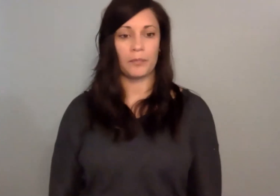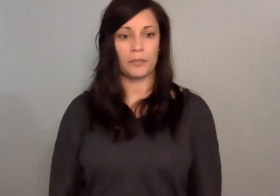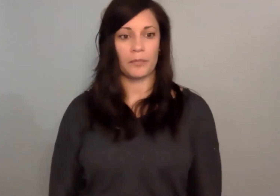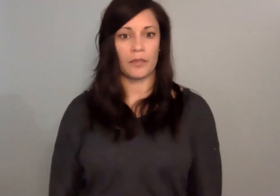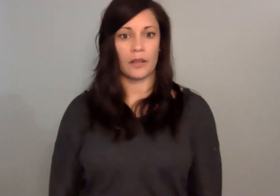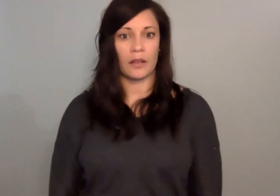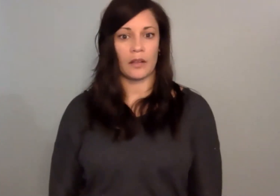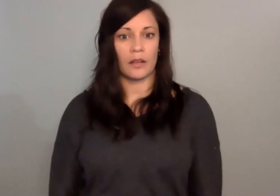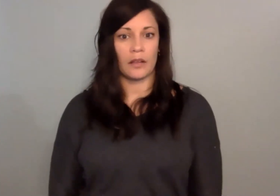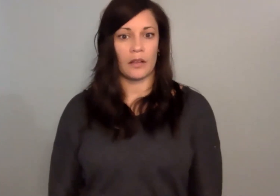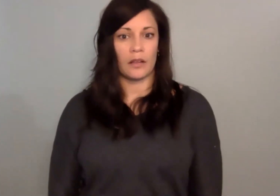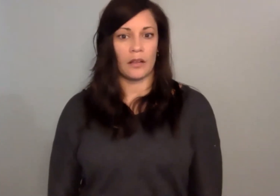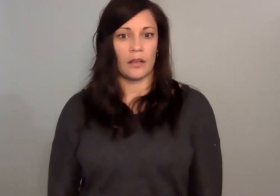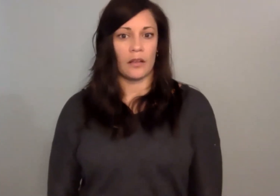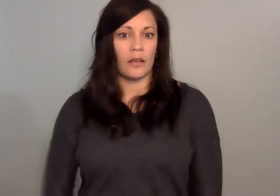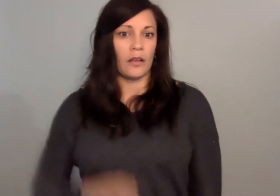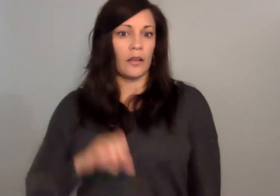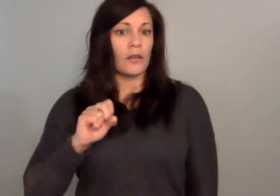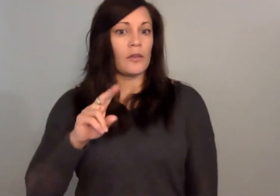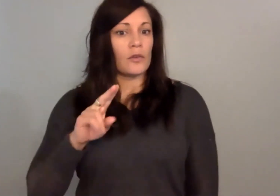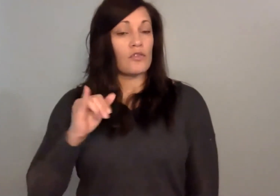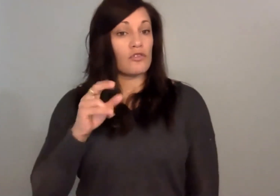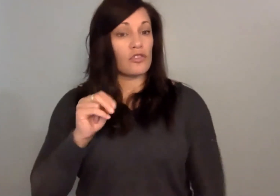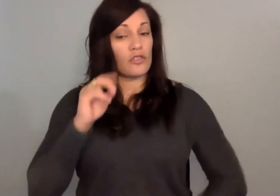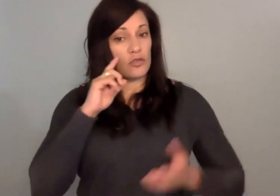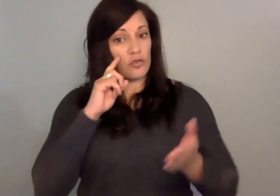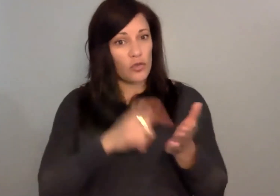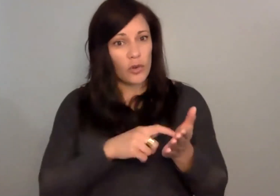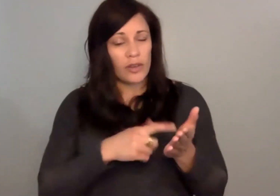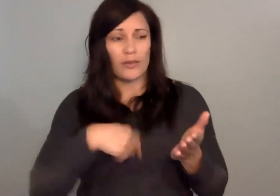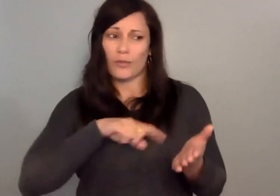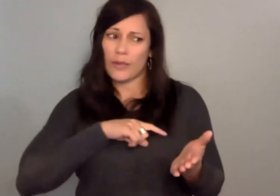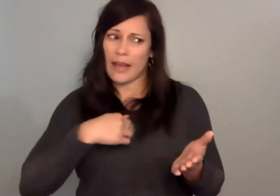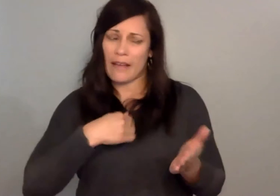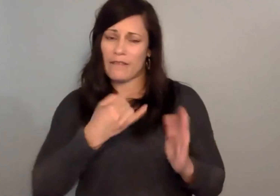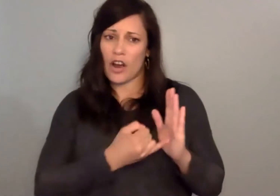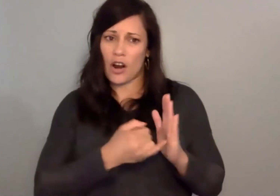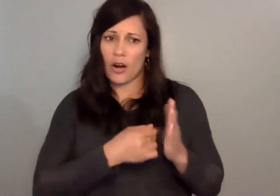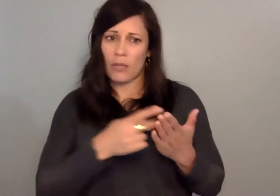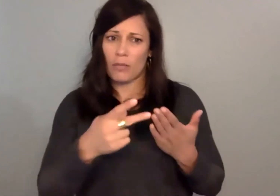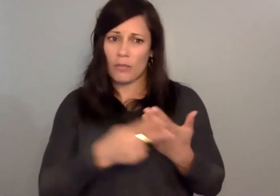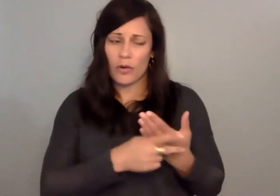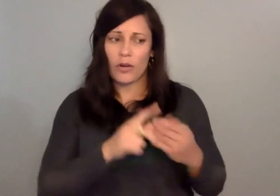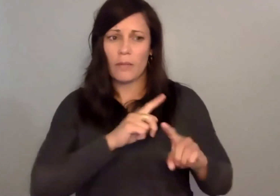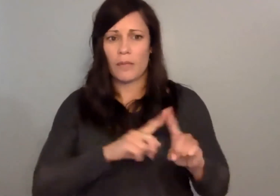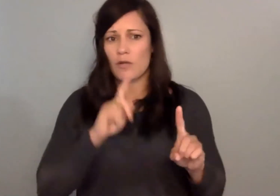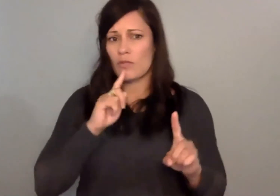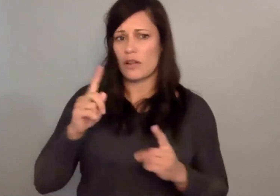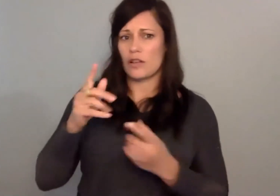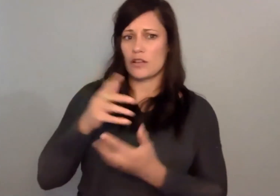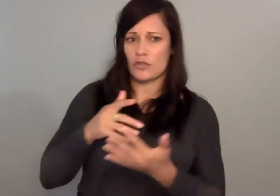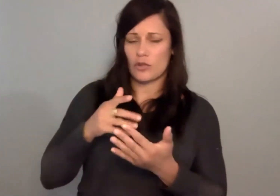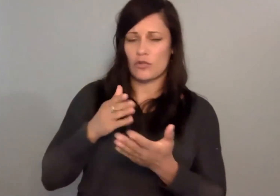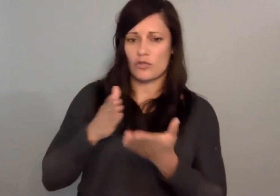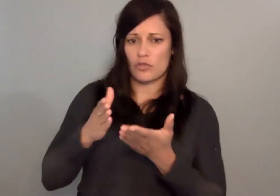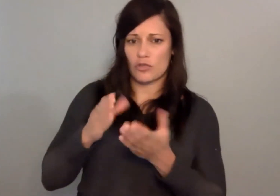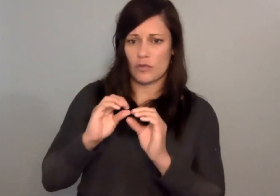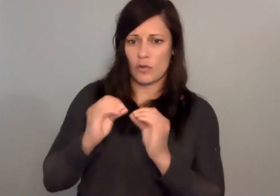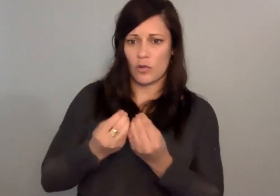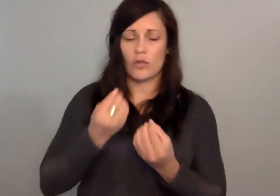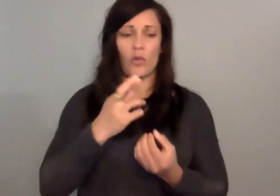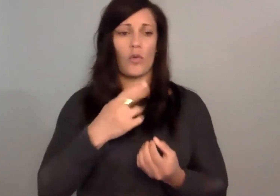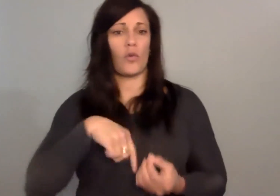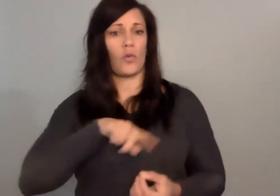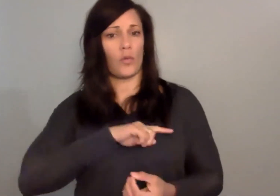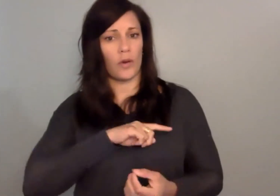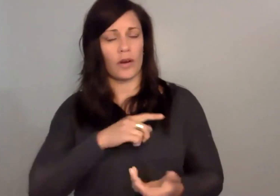I'm noticing a number of questions about, we have an arts program, but we're really a social service organization, or we're